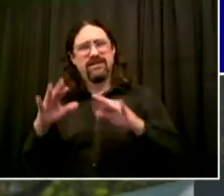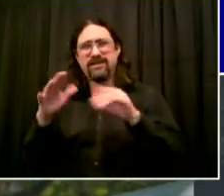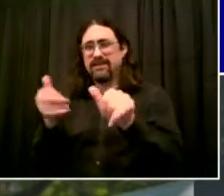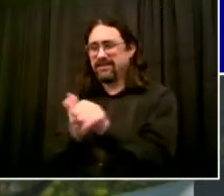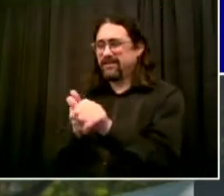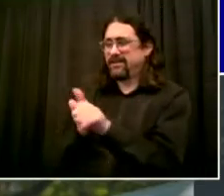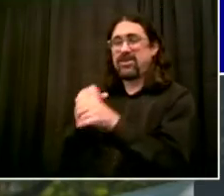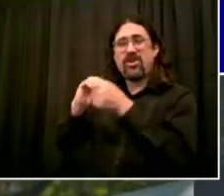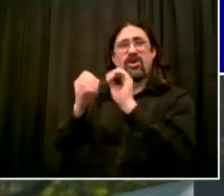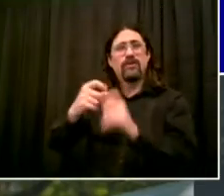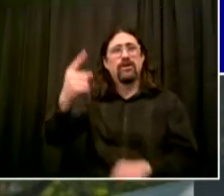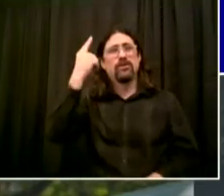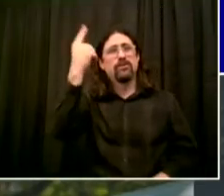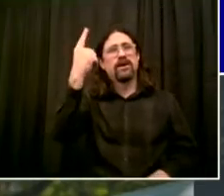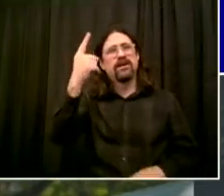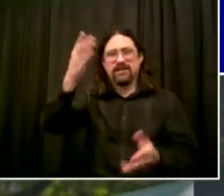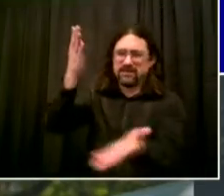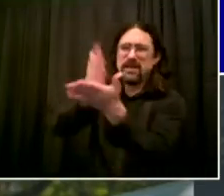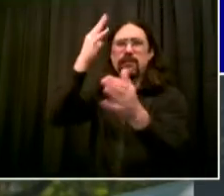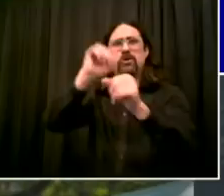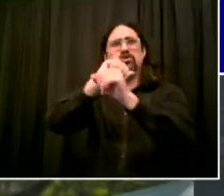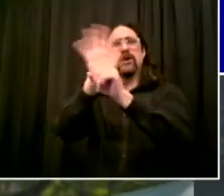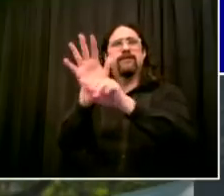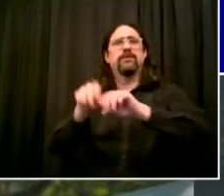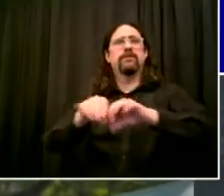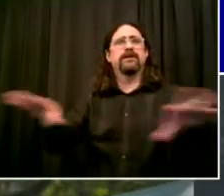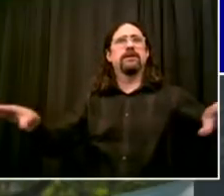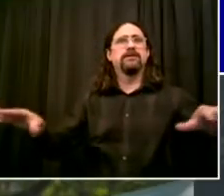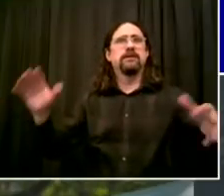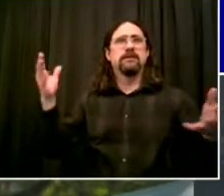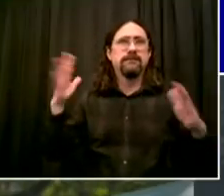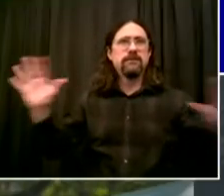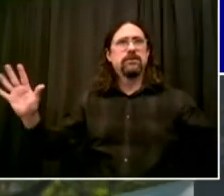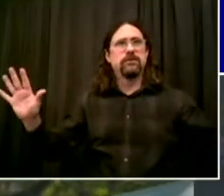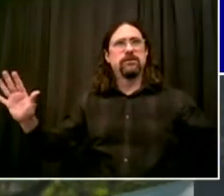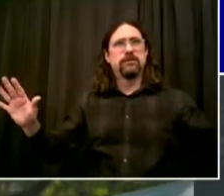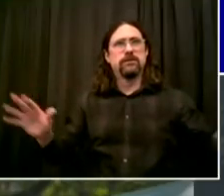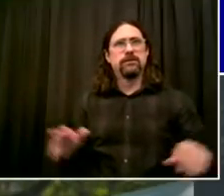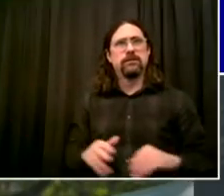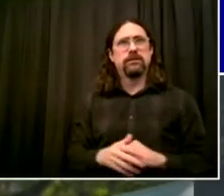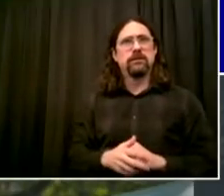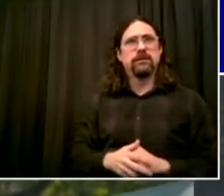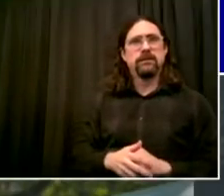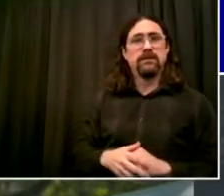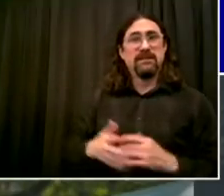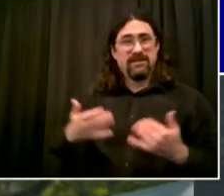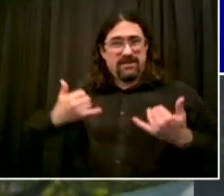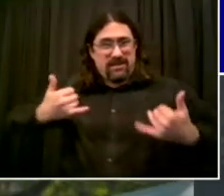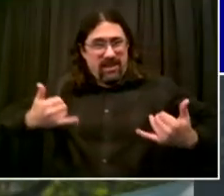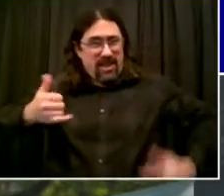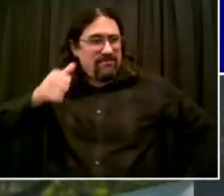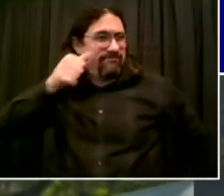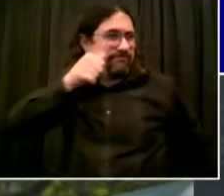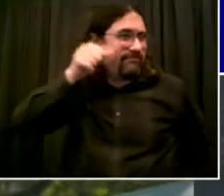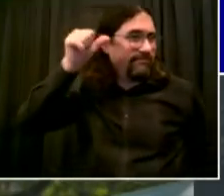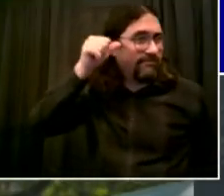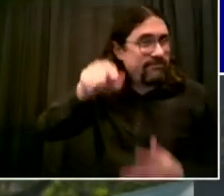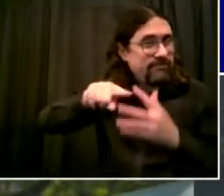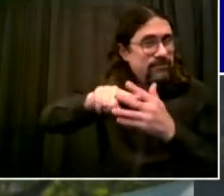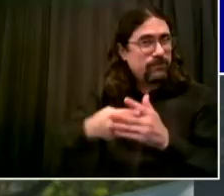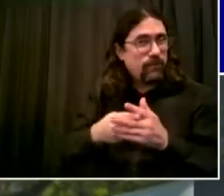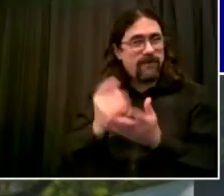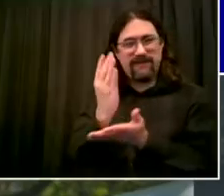must keep to those standards, those rules that keep us safe, because they've gotten us this far. And then we've got to focus